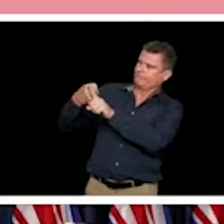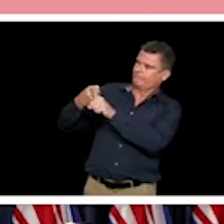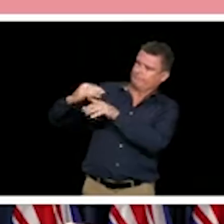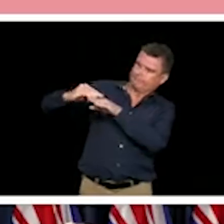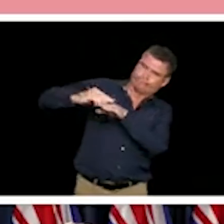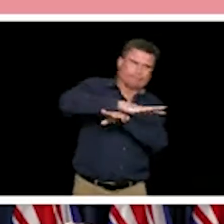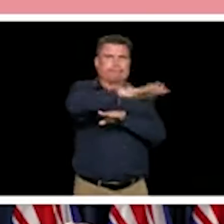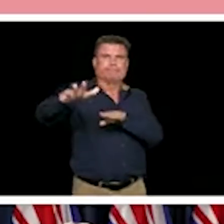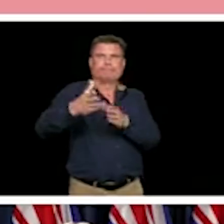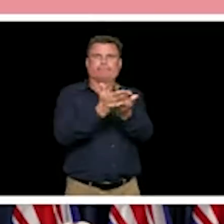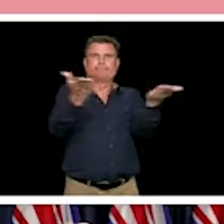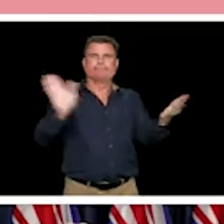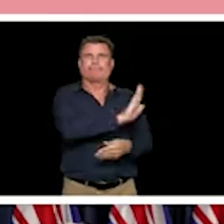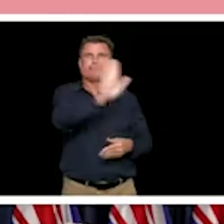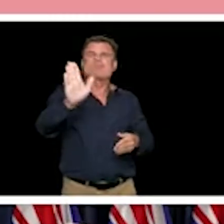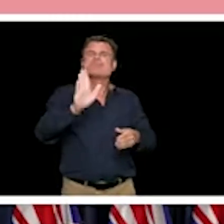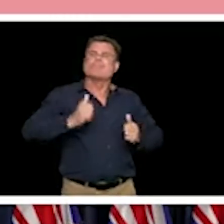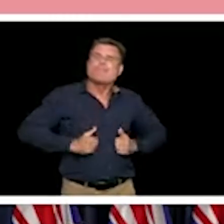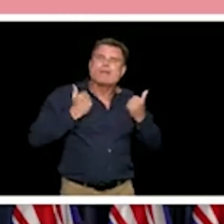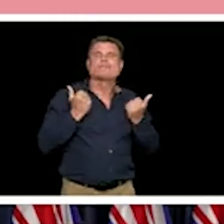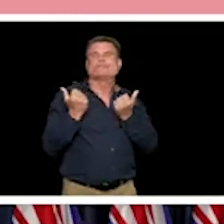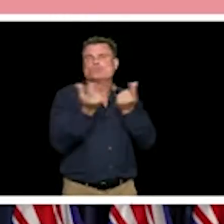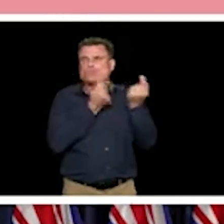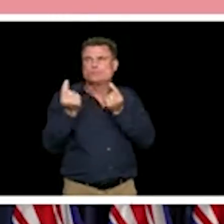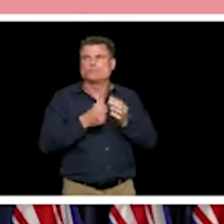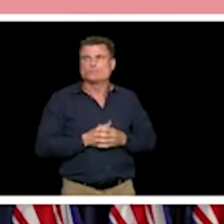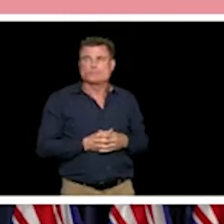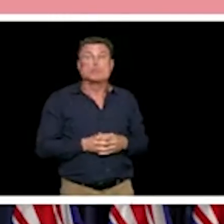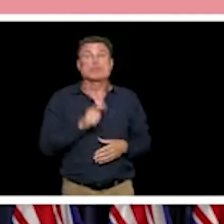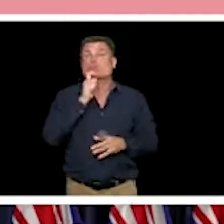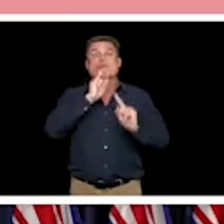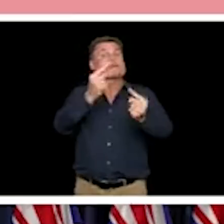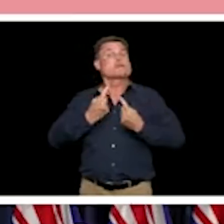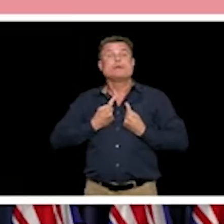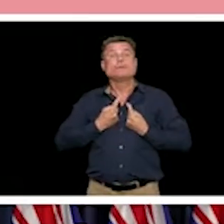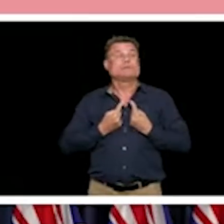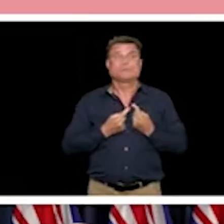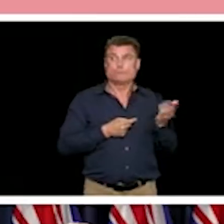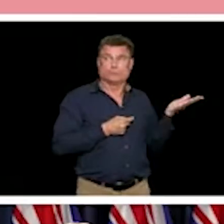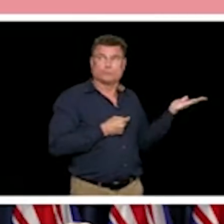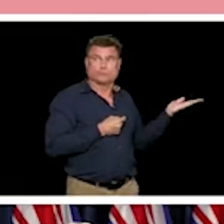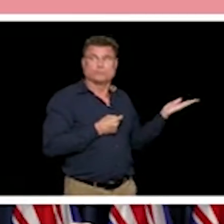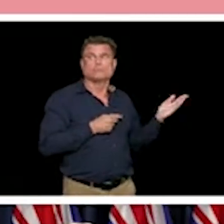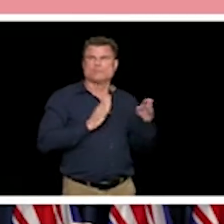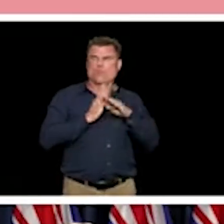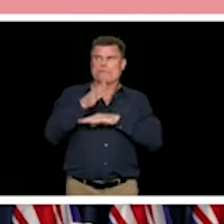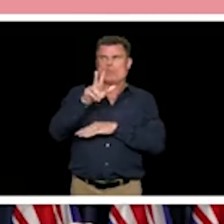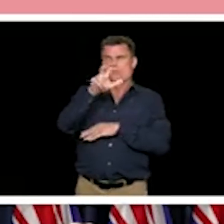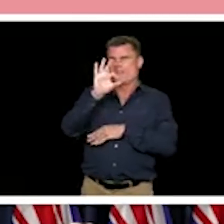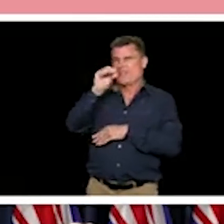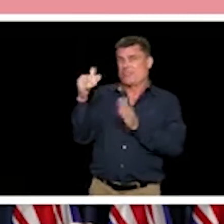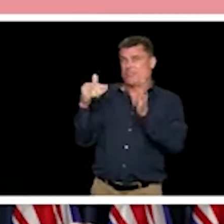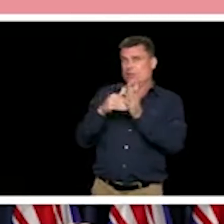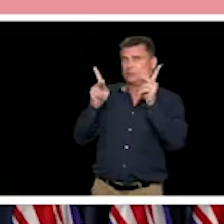how the measures we've put in place have impacted our communities across BC. And this is just a reminder that we had